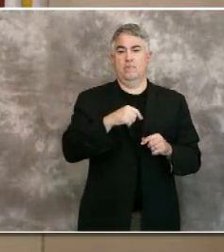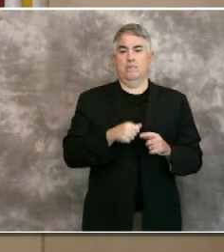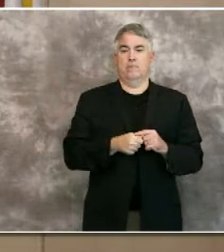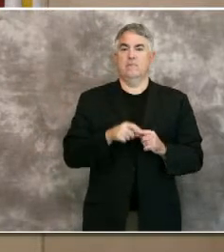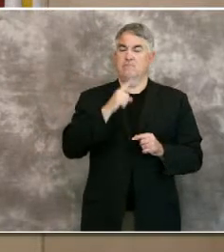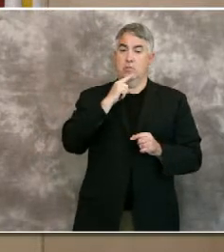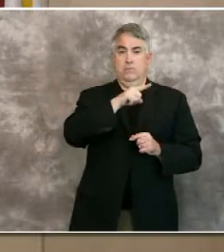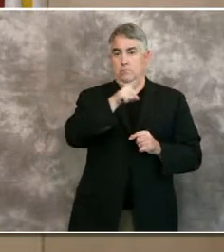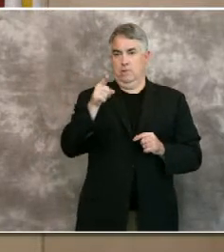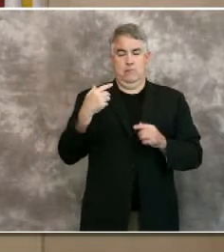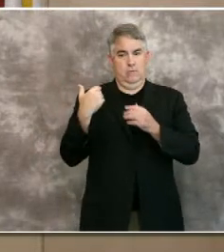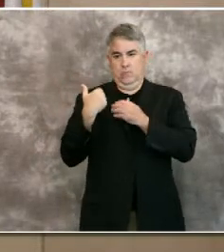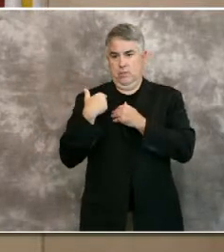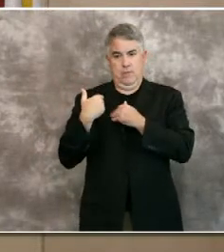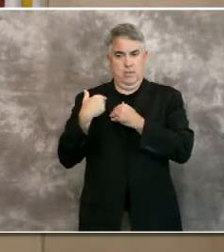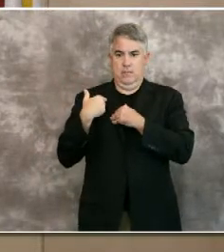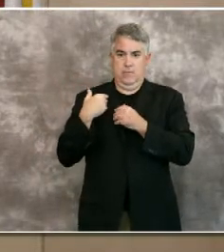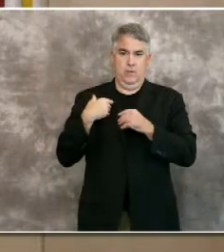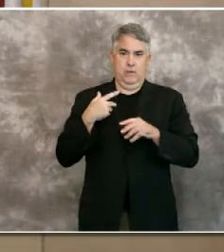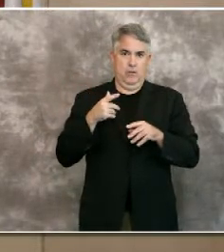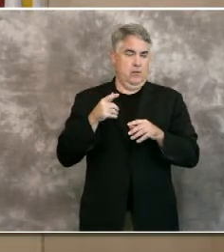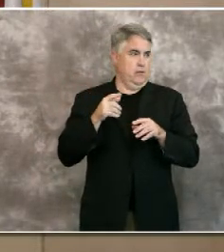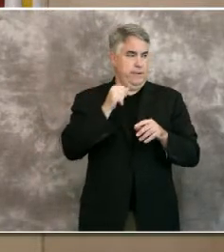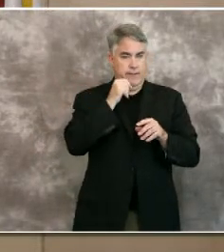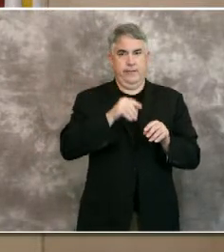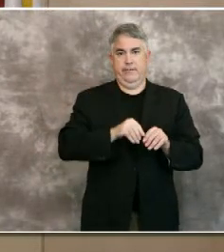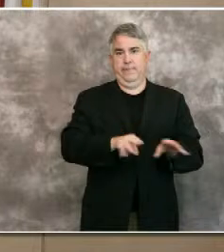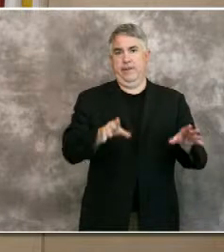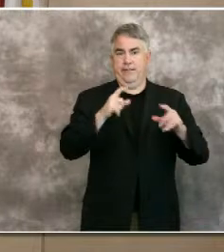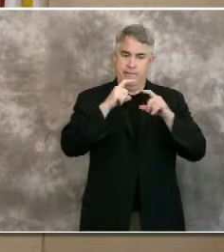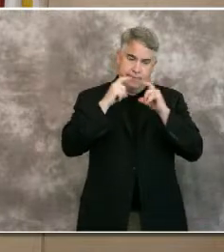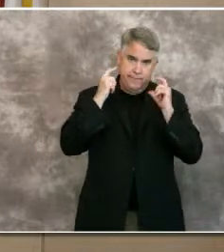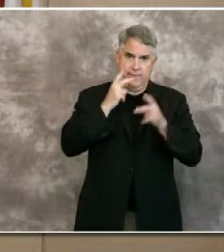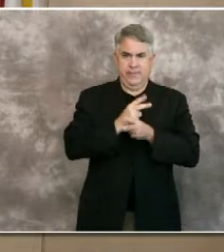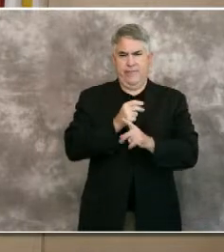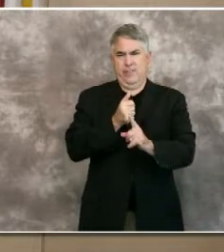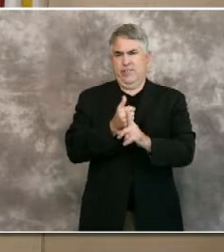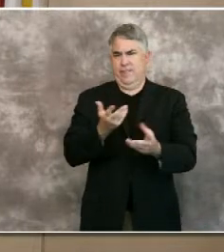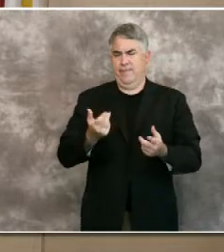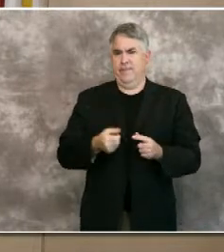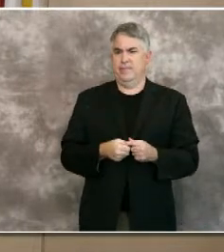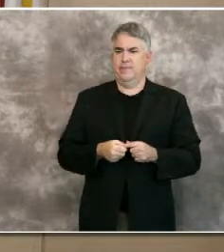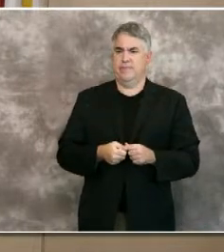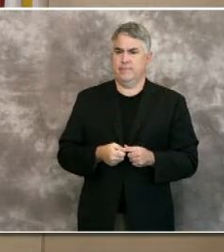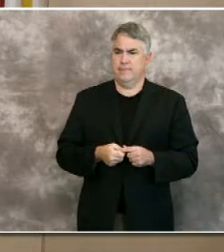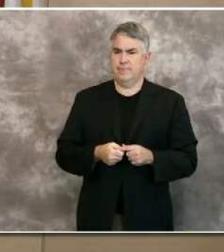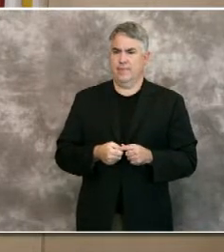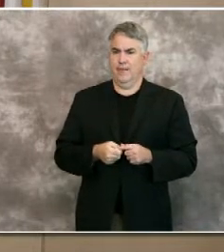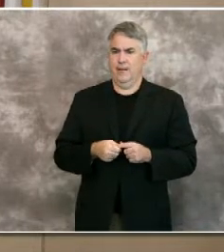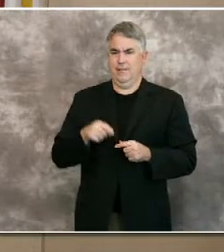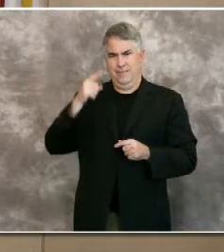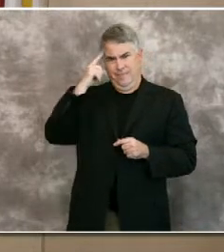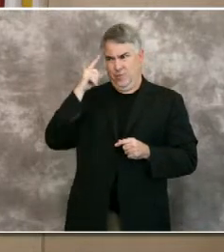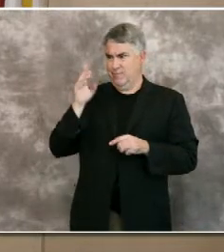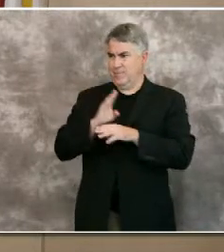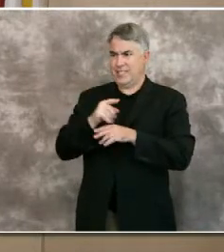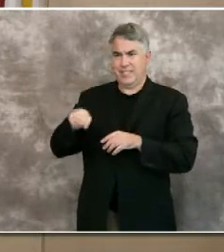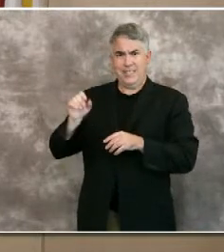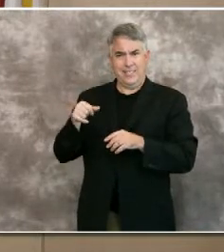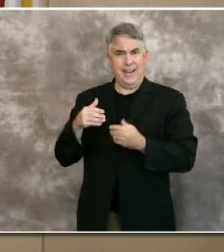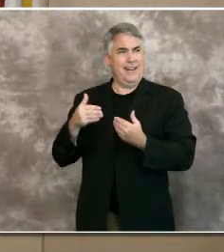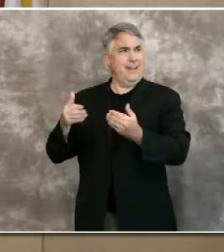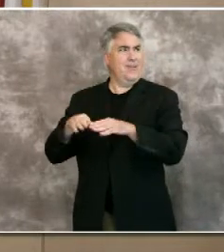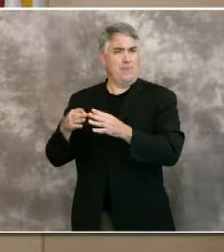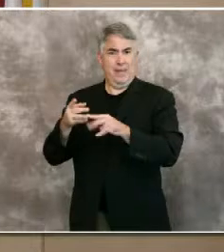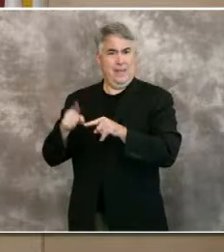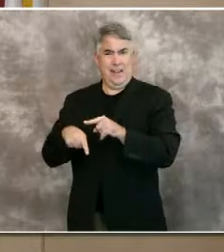of COVID-19. The best practice strategies essential for businesses to follow would include practicing